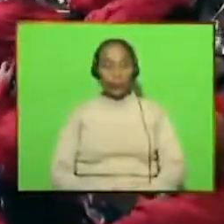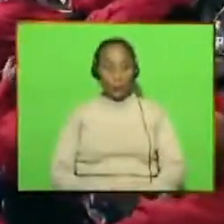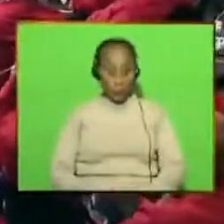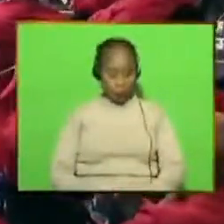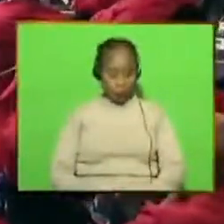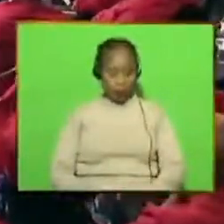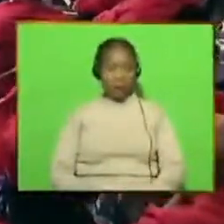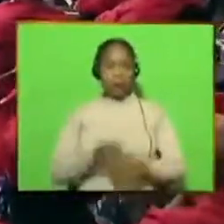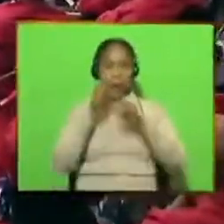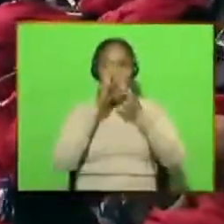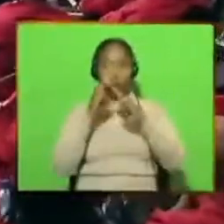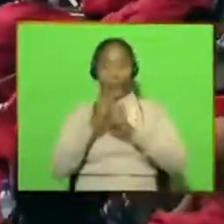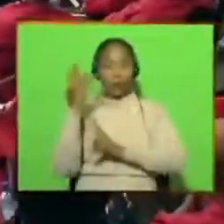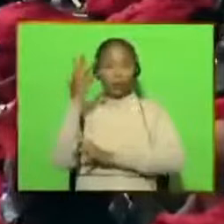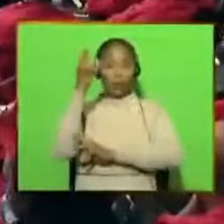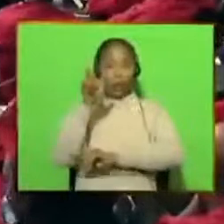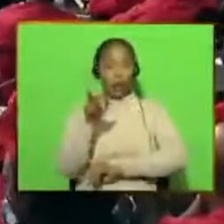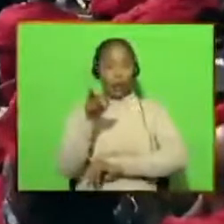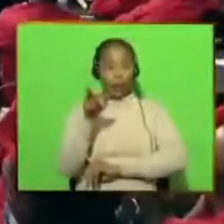Honourable Speaker,